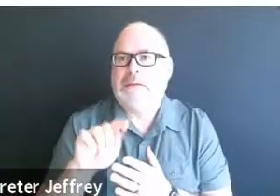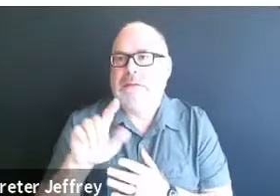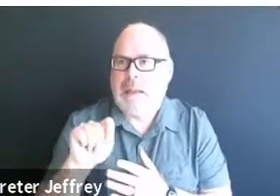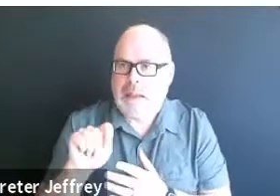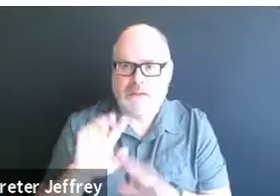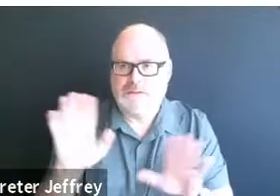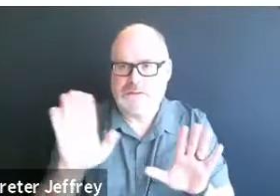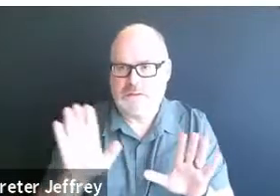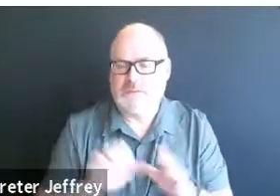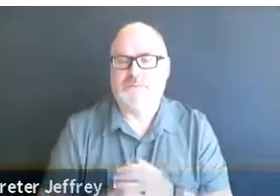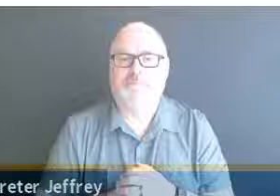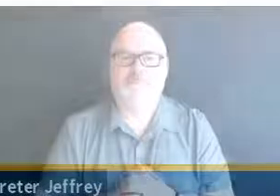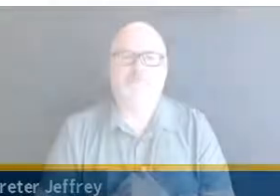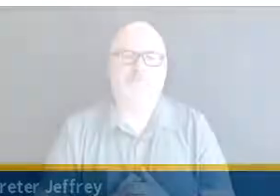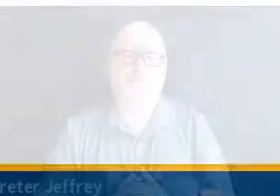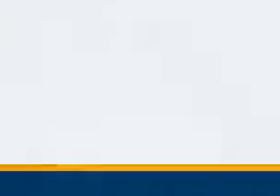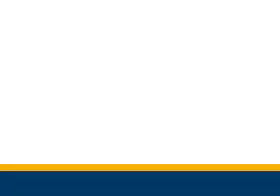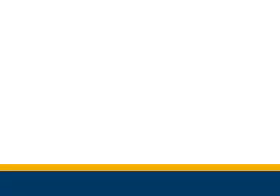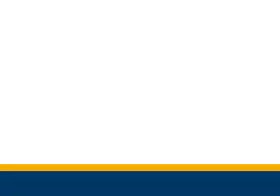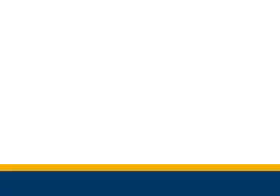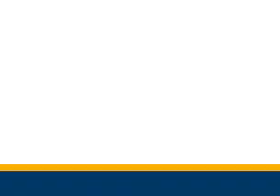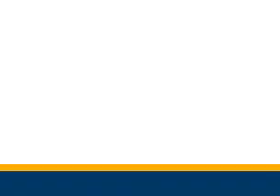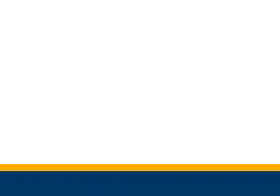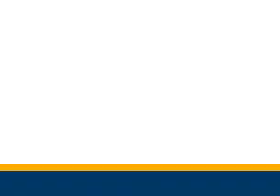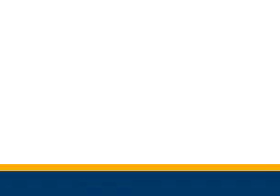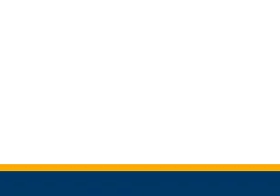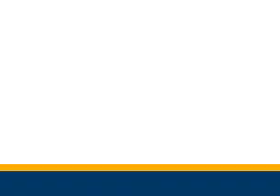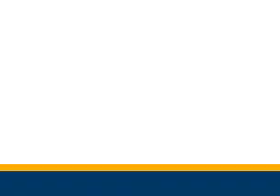and then hit save.